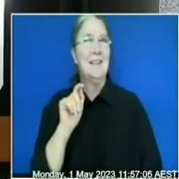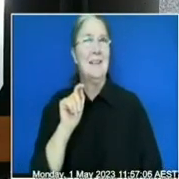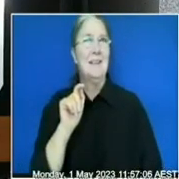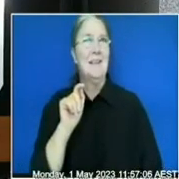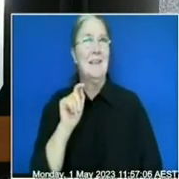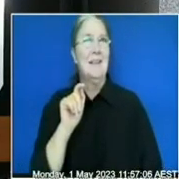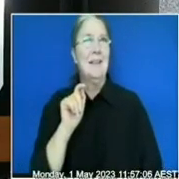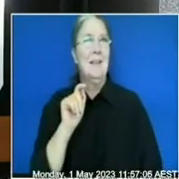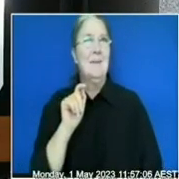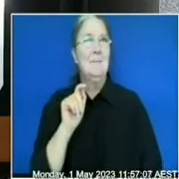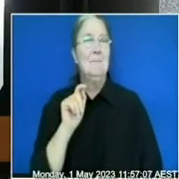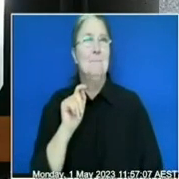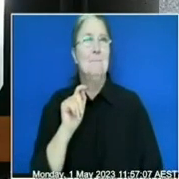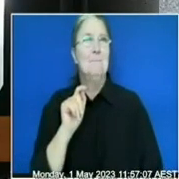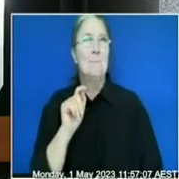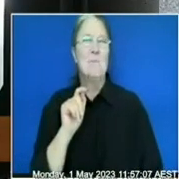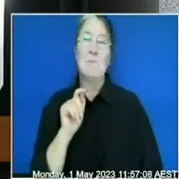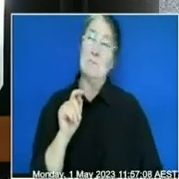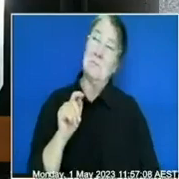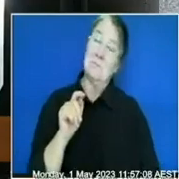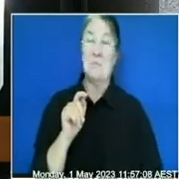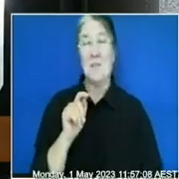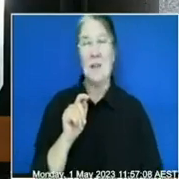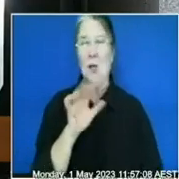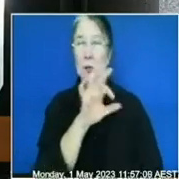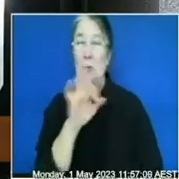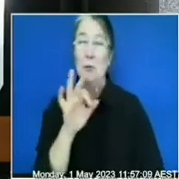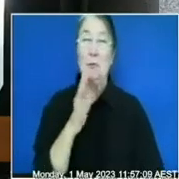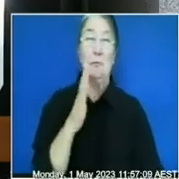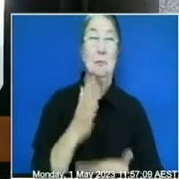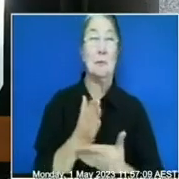framework because the trials would not have sufficient time to run?